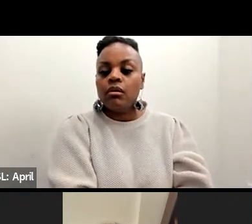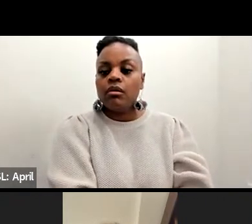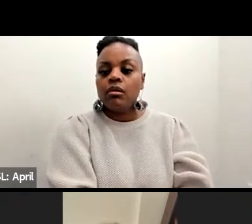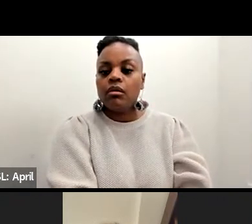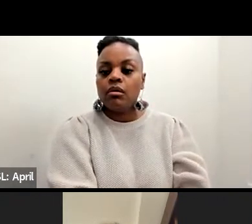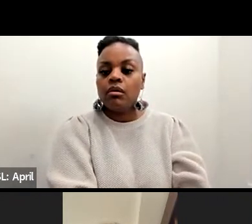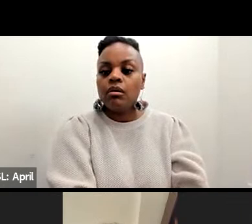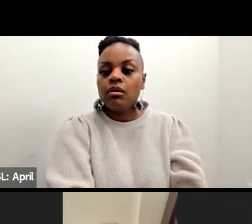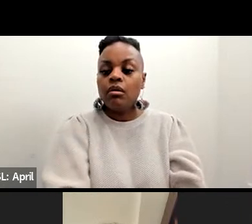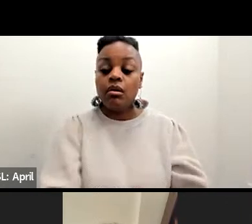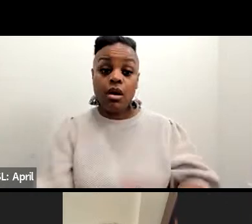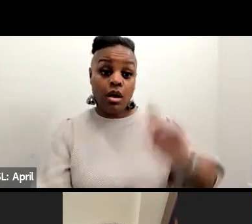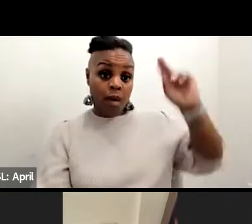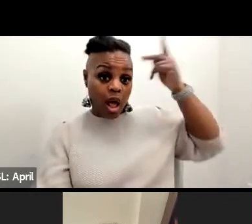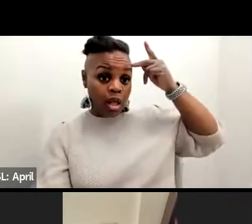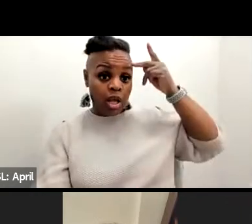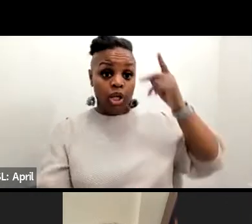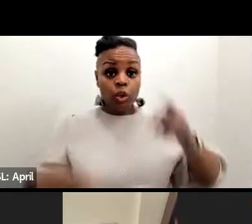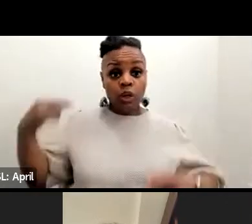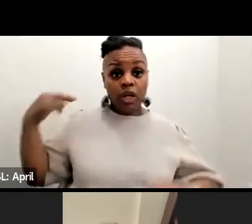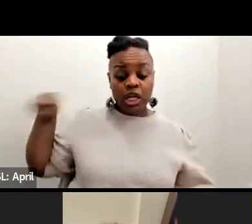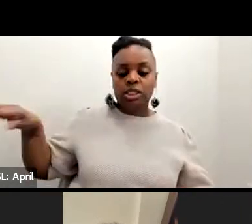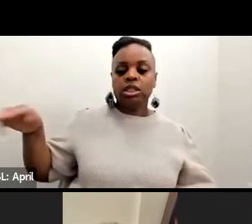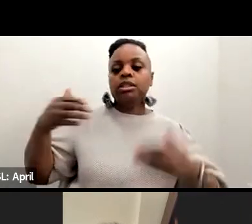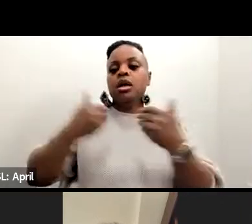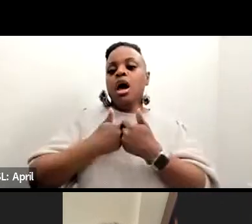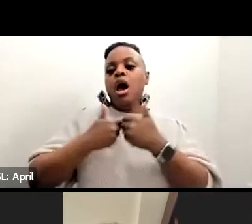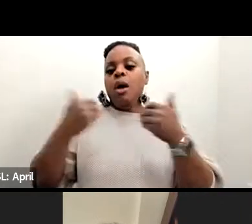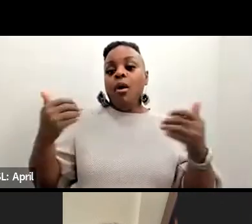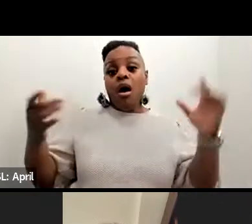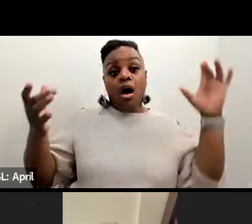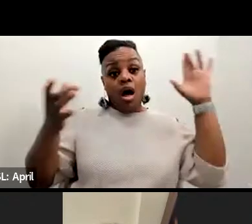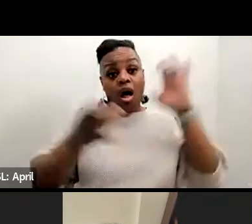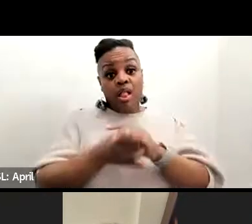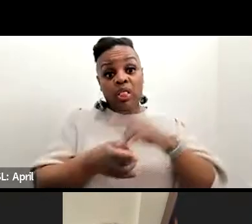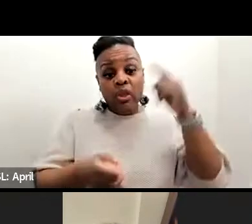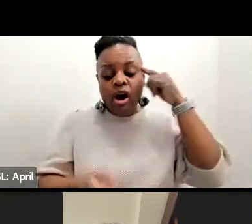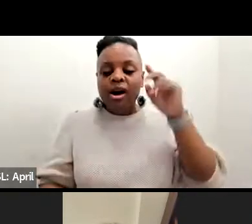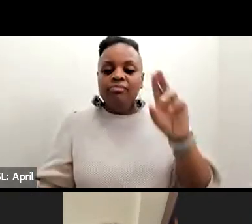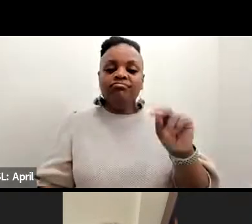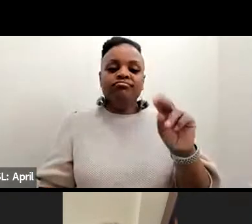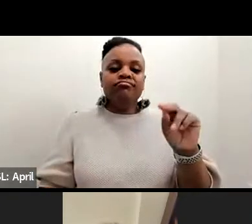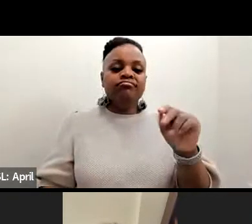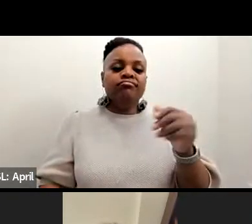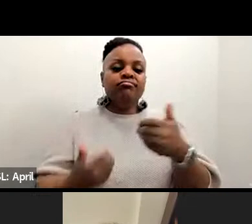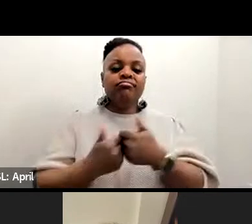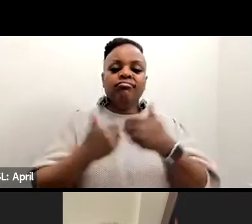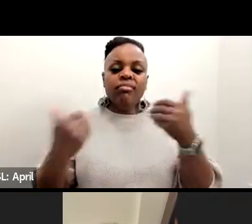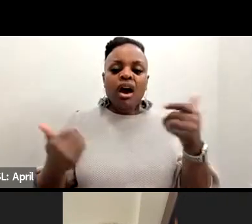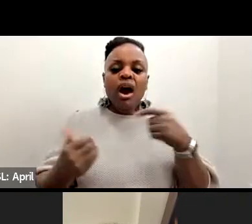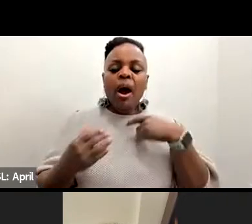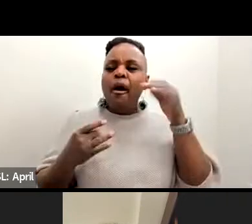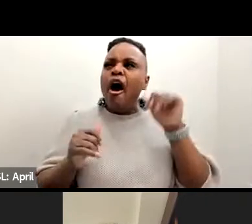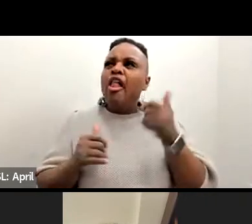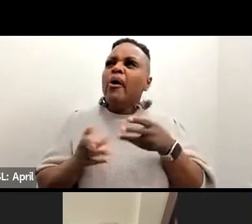and they started thinking of other ways to live their lives. I mean,